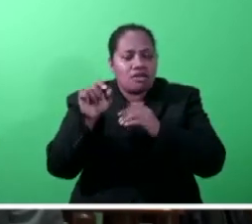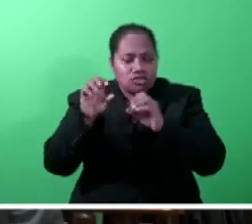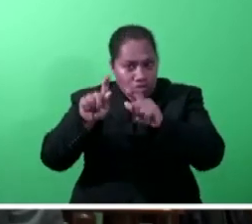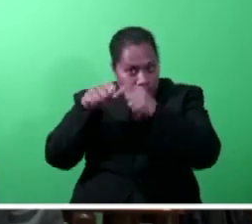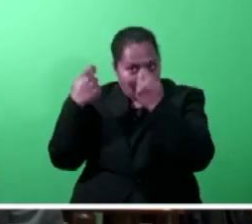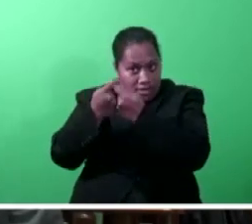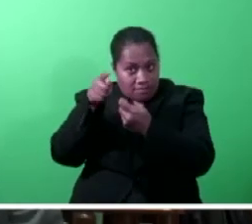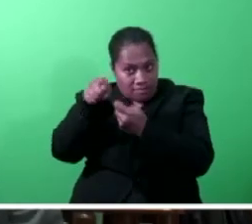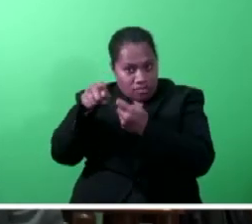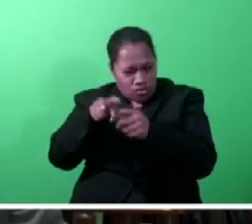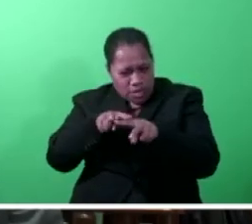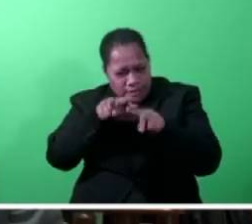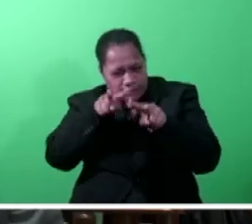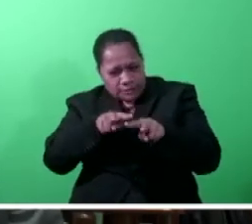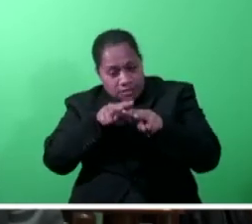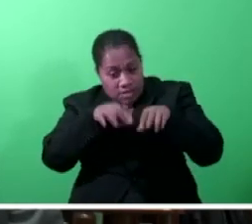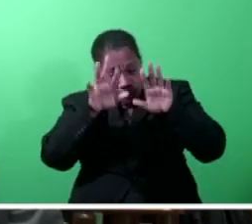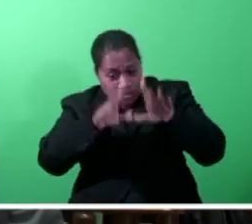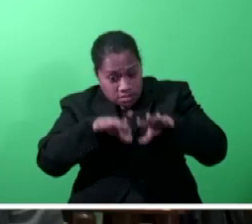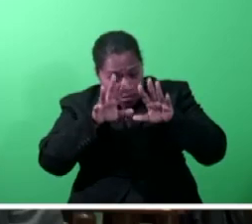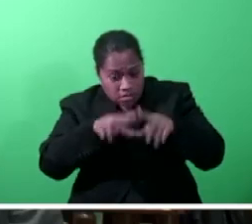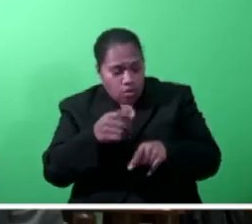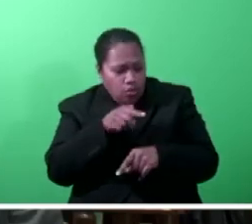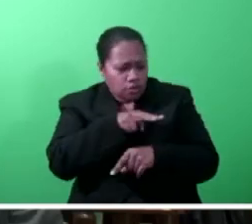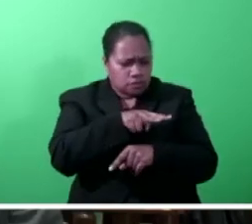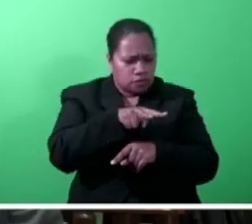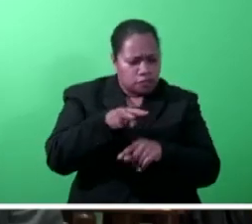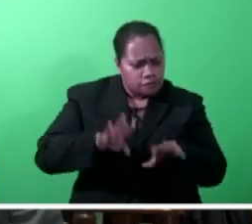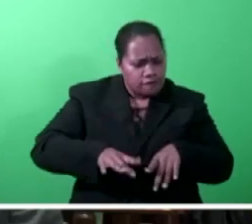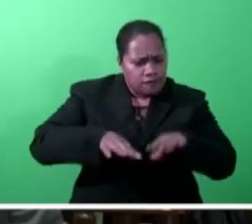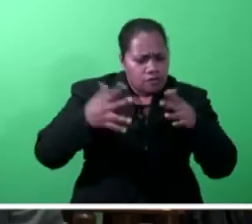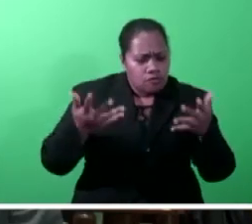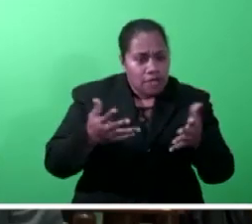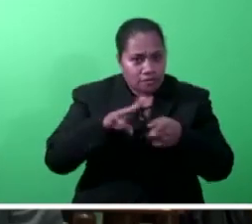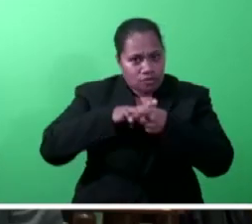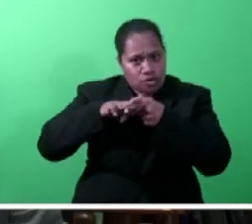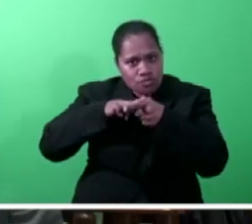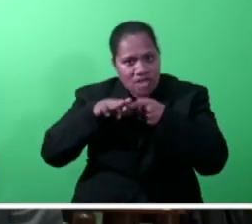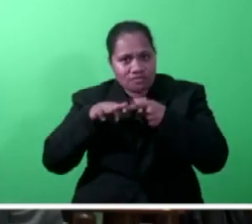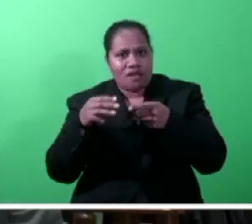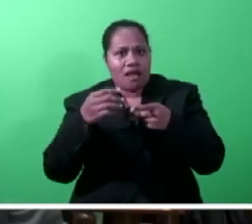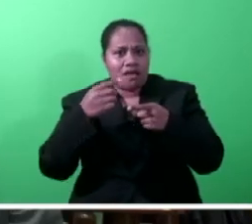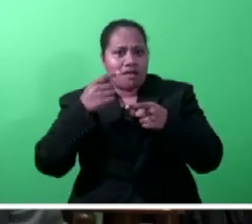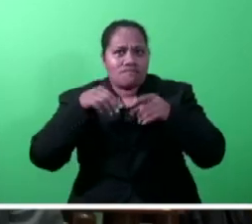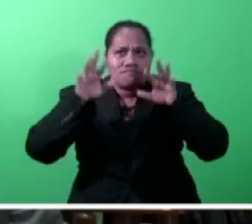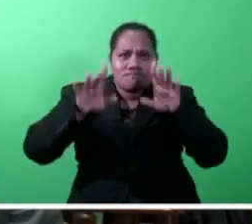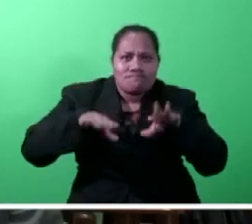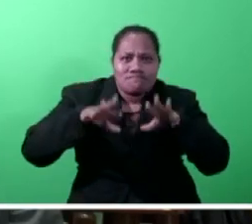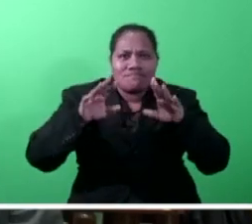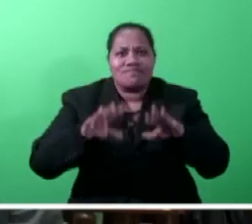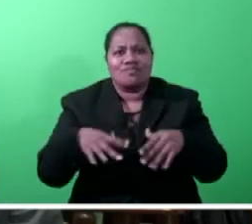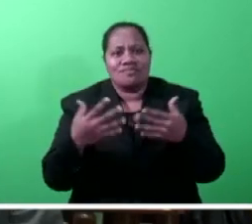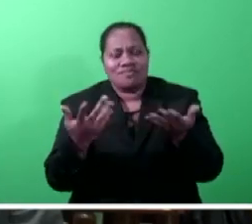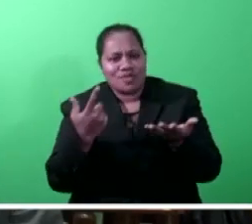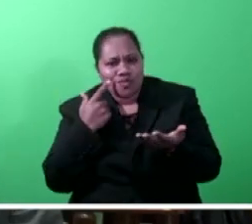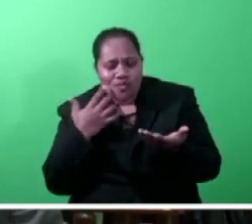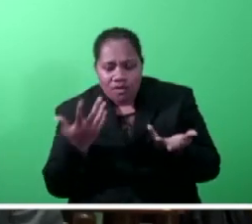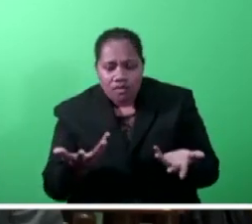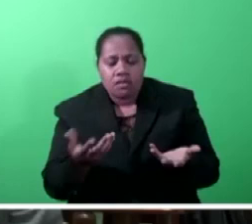flood basins all across the country. Currently, we have 40 of these hydrological telemetry